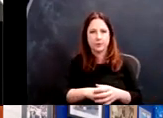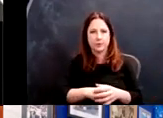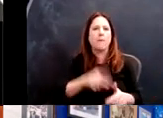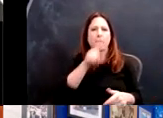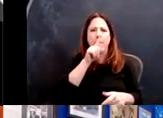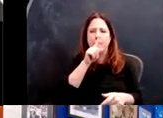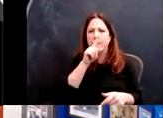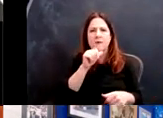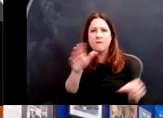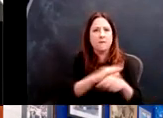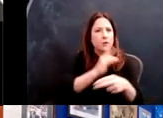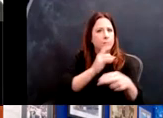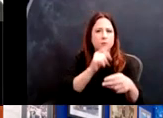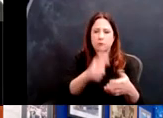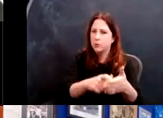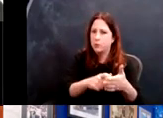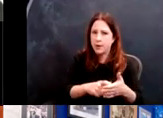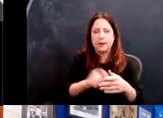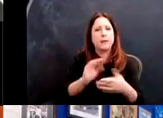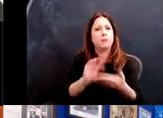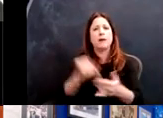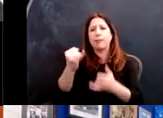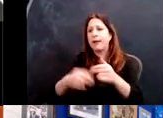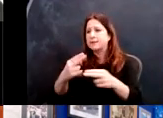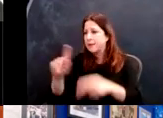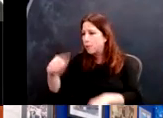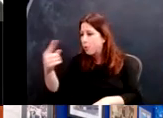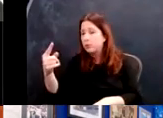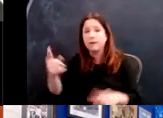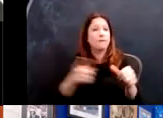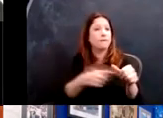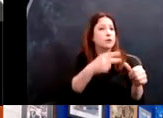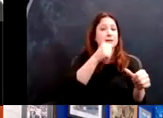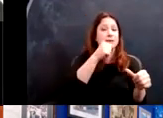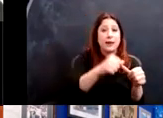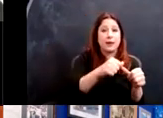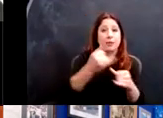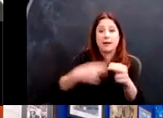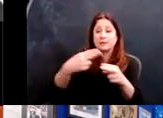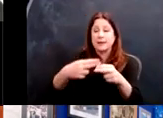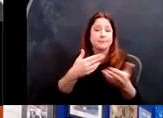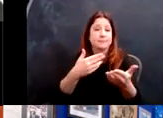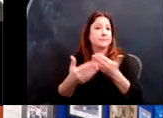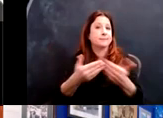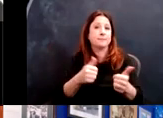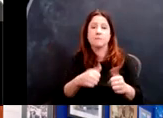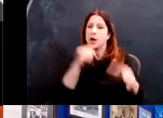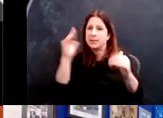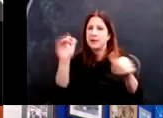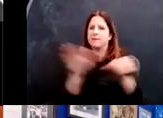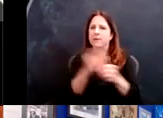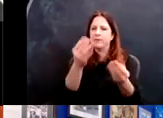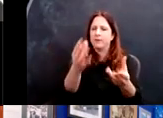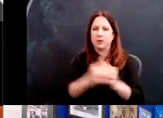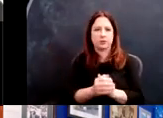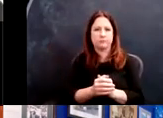full name. It could be their last name. It could be, you know, their first initial, last name. It could be their first name, last